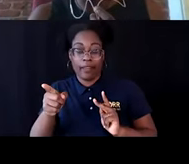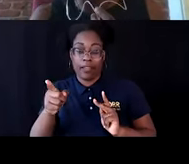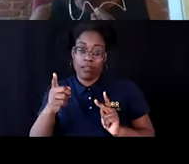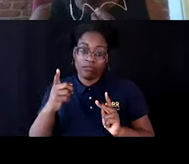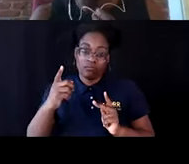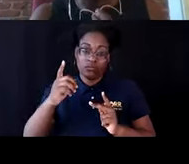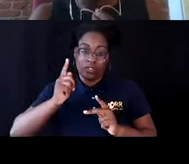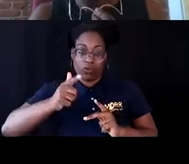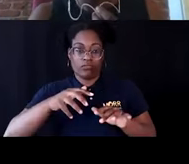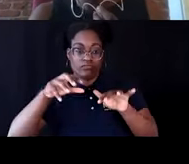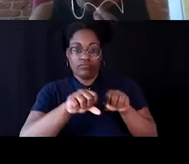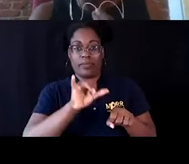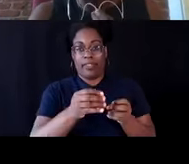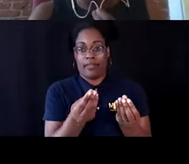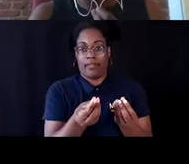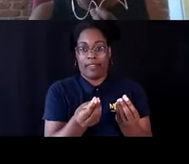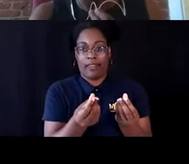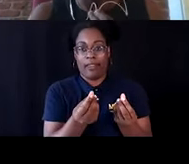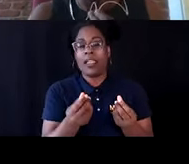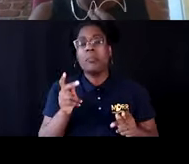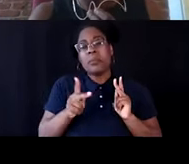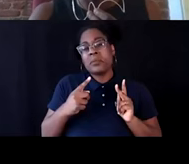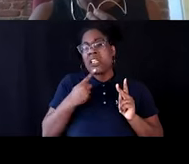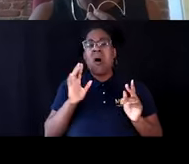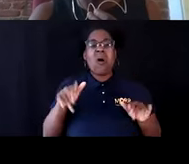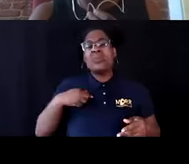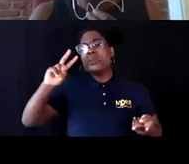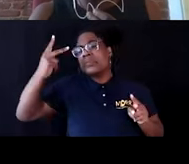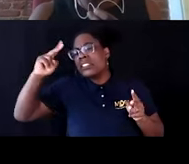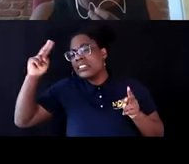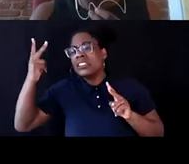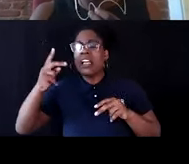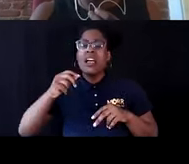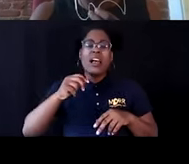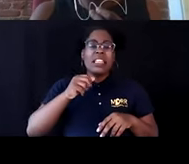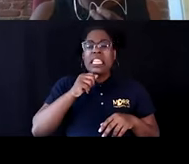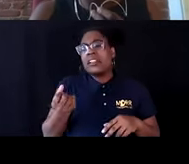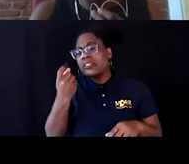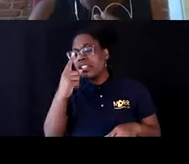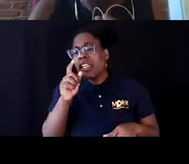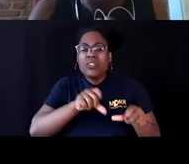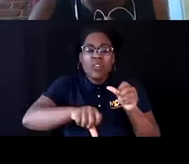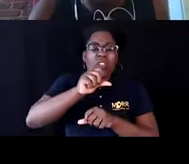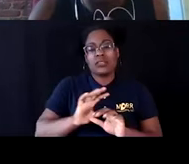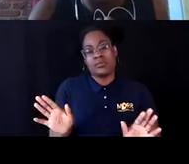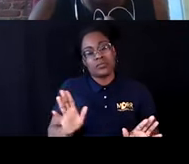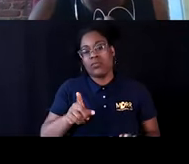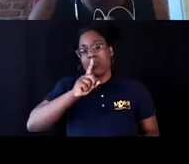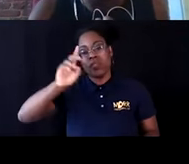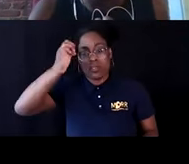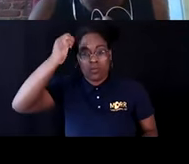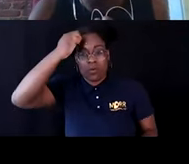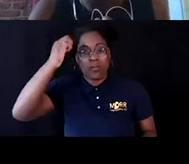Wall Street is another famous street in the United States that comes from this area. Actually, the major in the